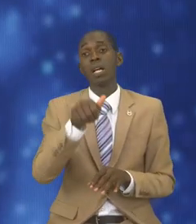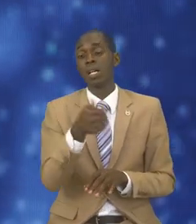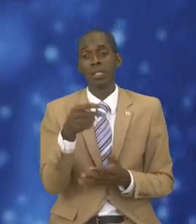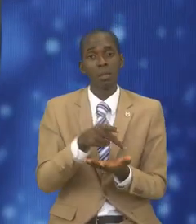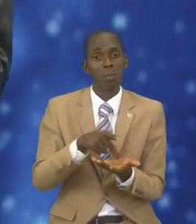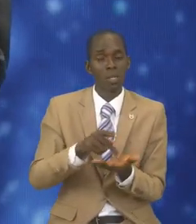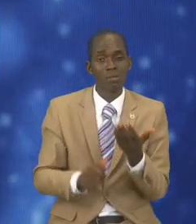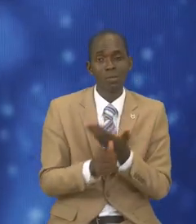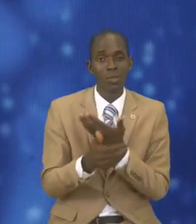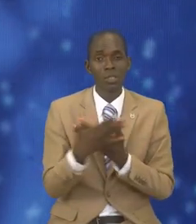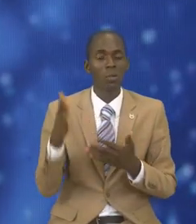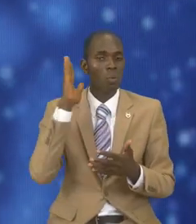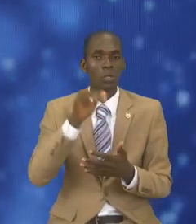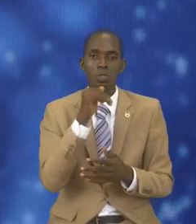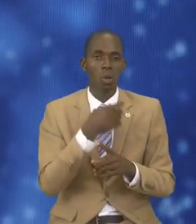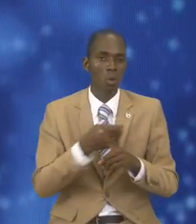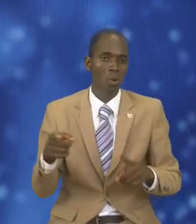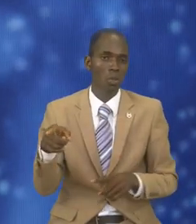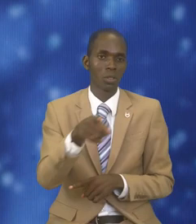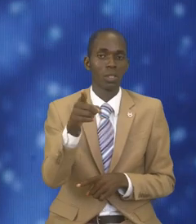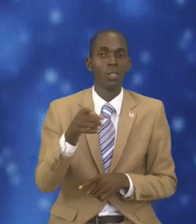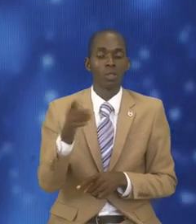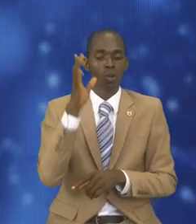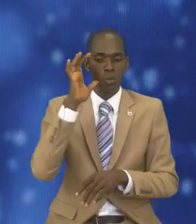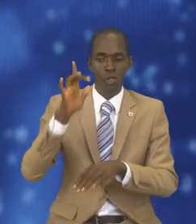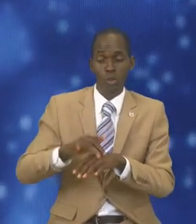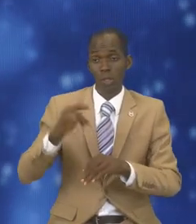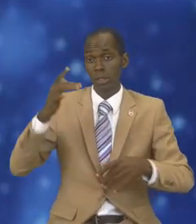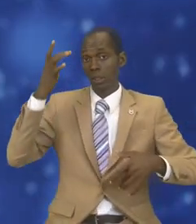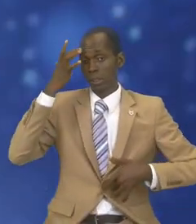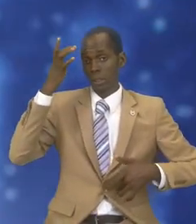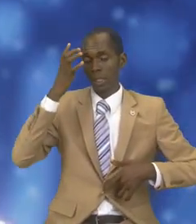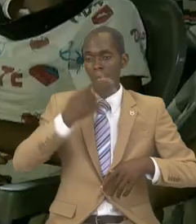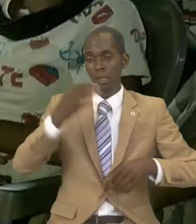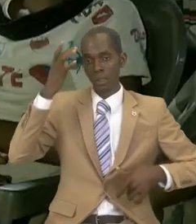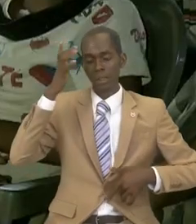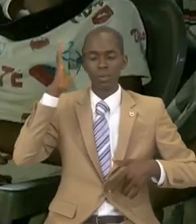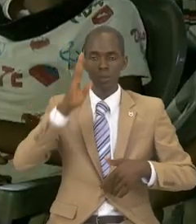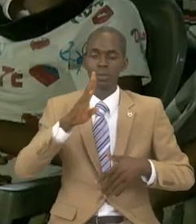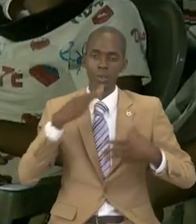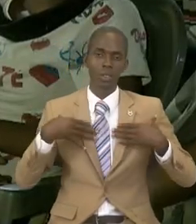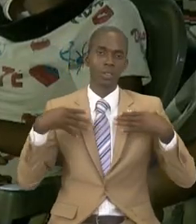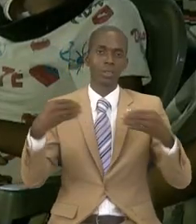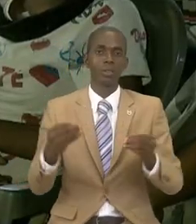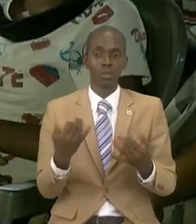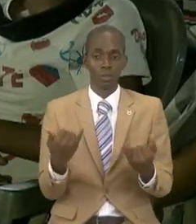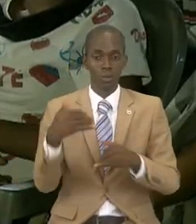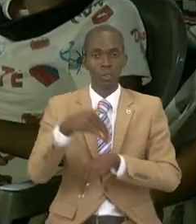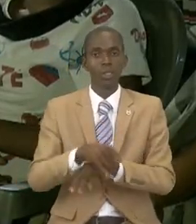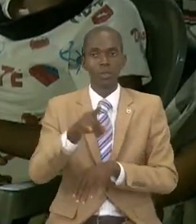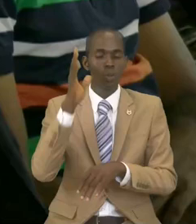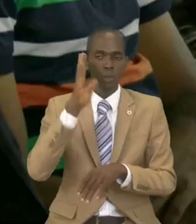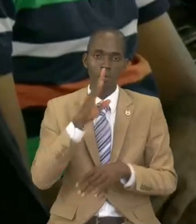hurt them. They shall lay their hands on the sick and they shall recover. Tonight, you will